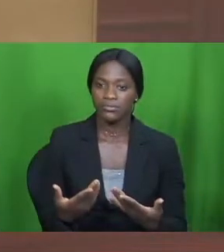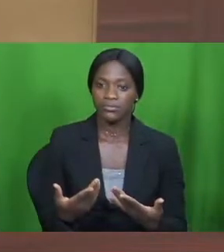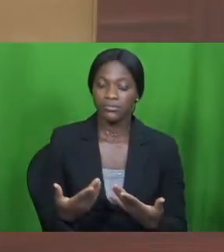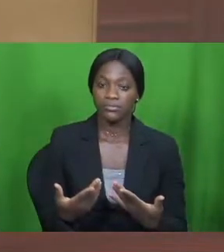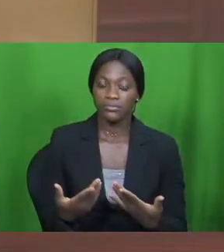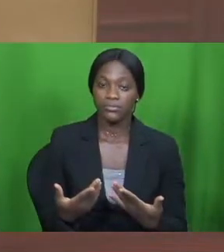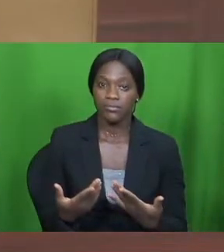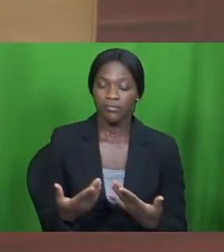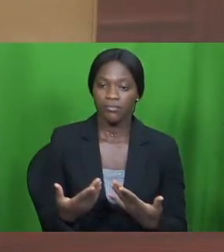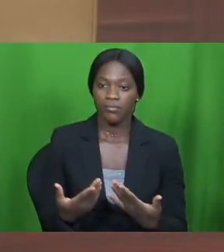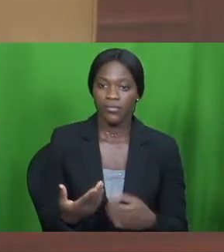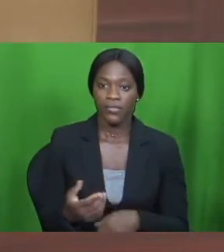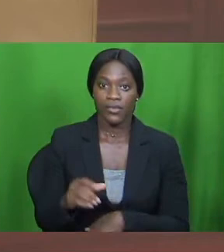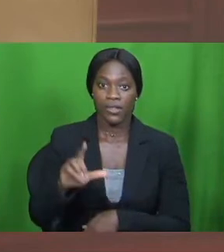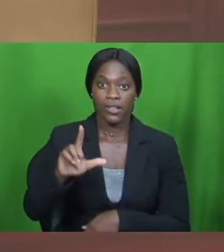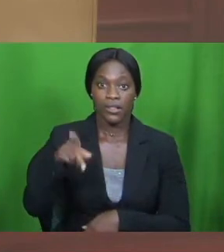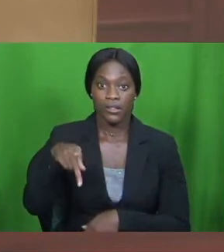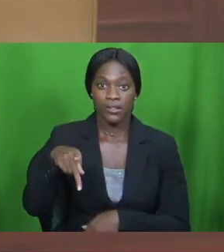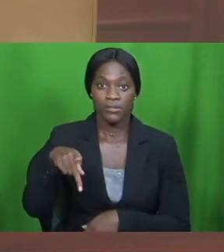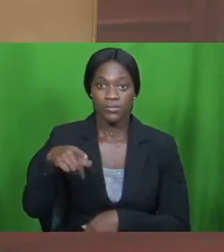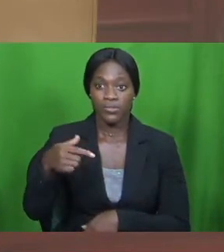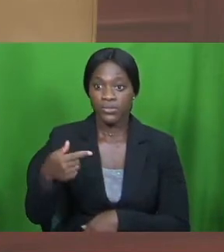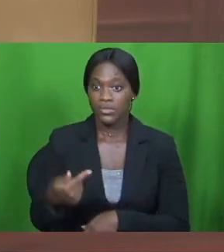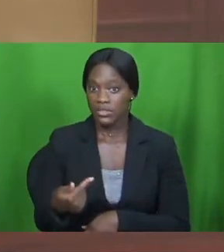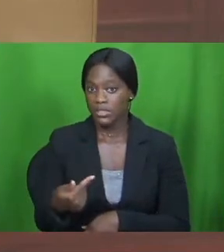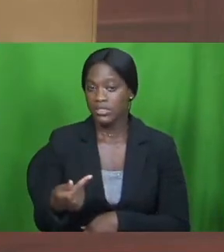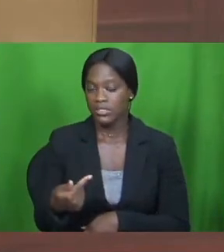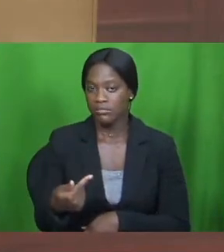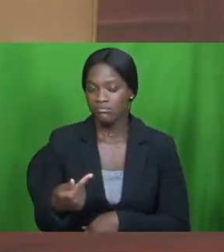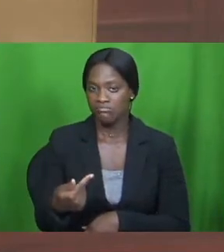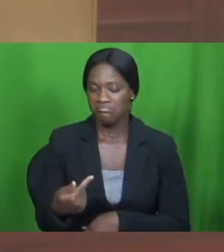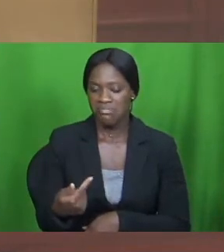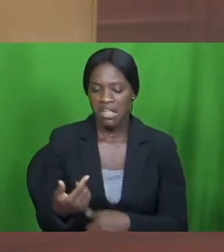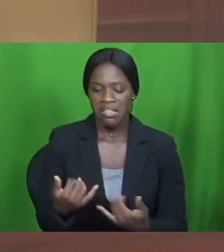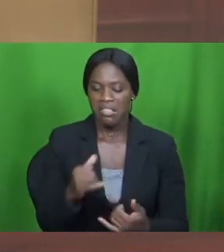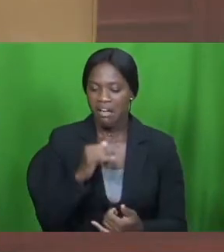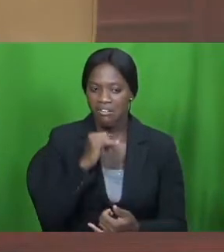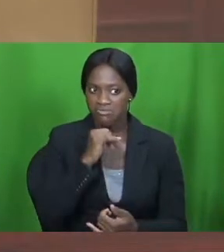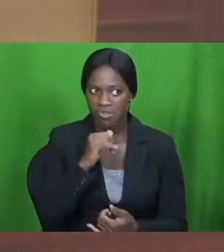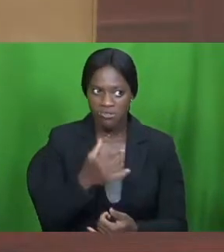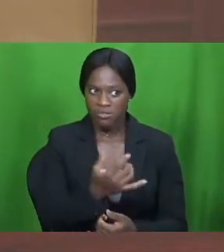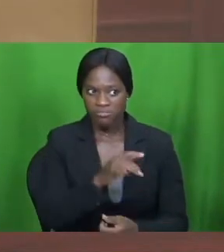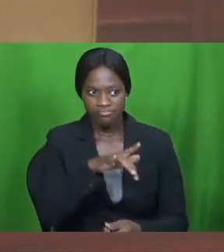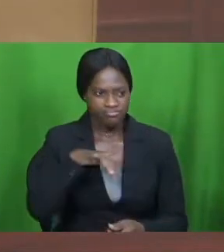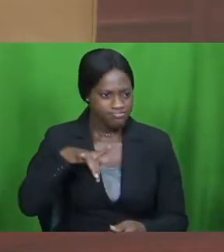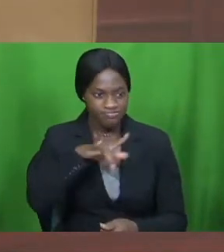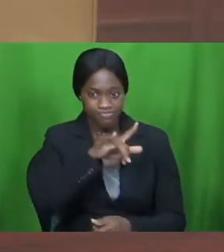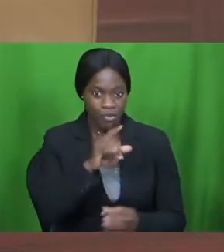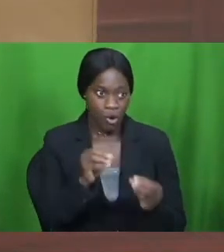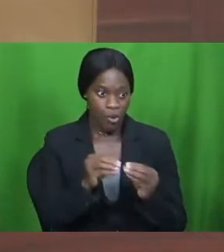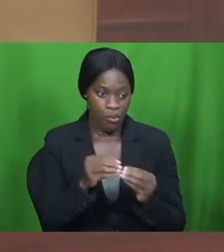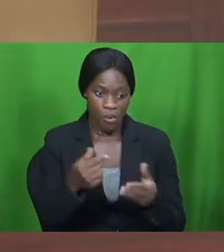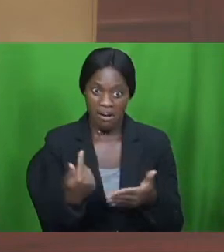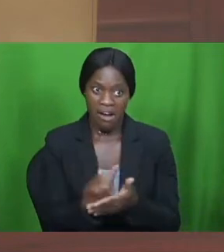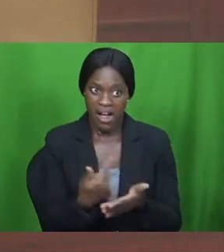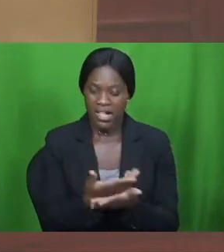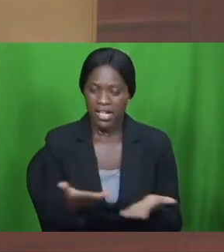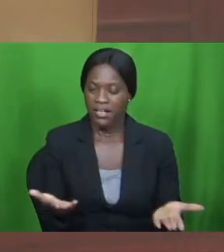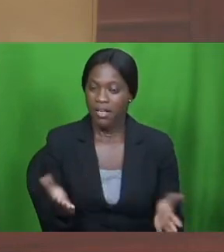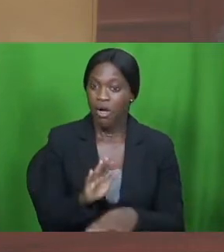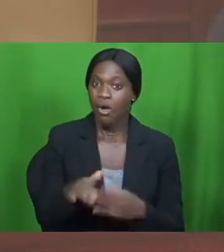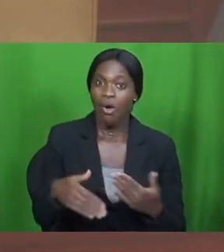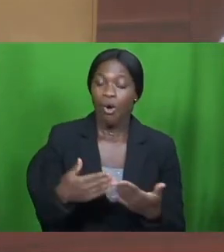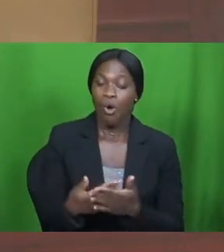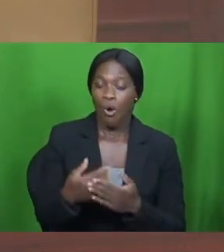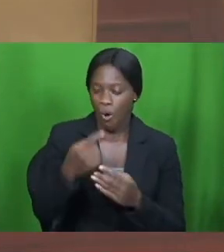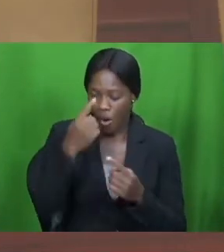reduced because now we don't import half of that LPG. Those long lines in Ghana that we don't see anymore. Mr. Speaker, on